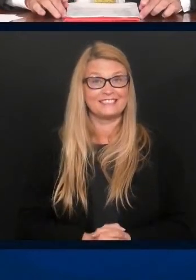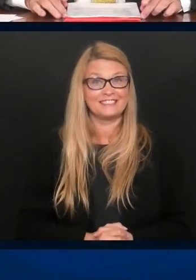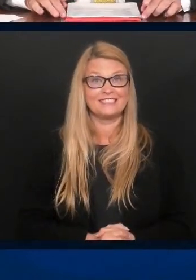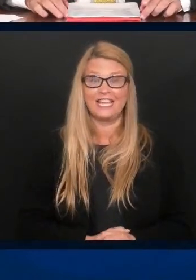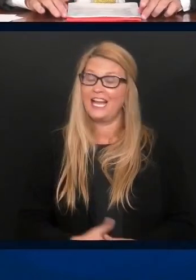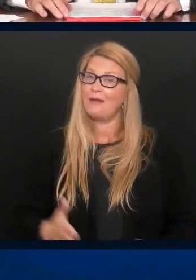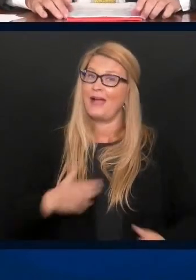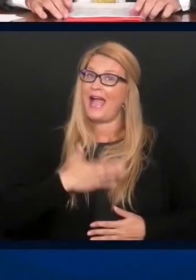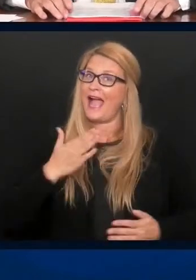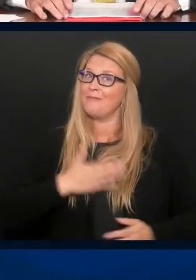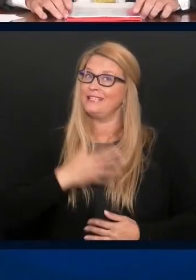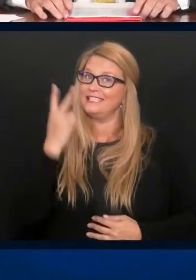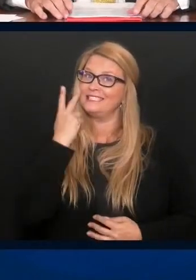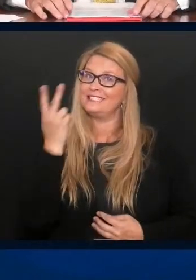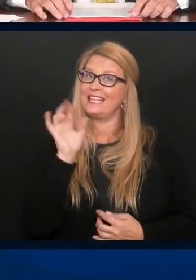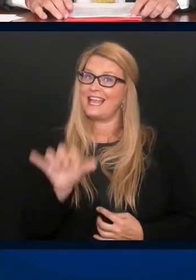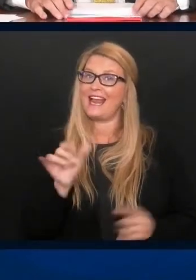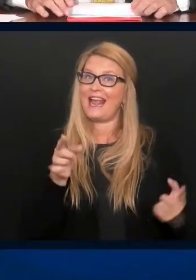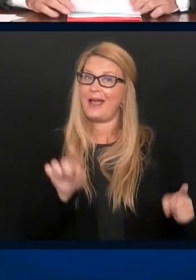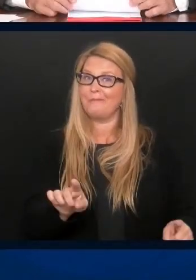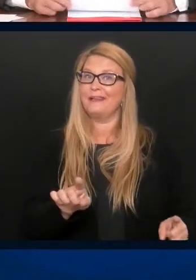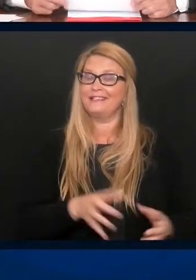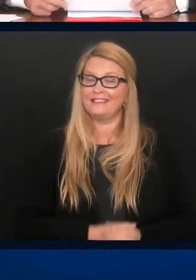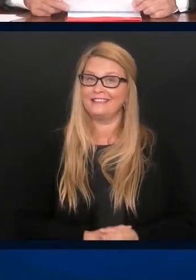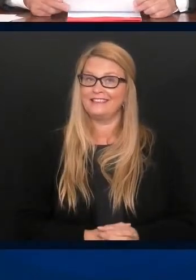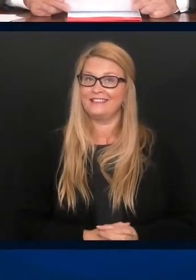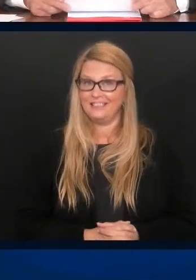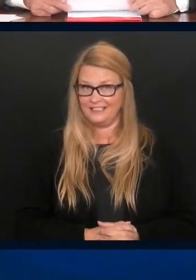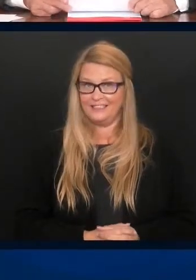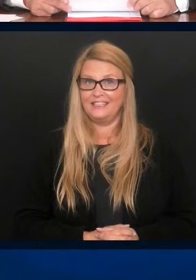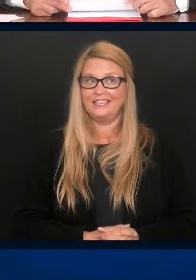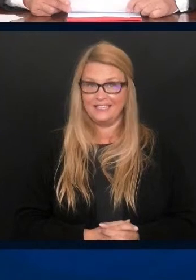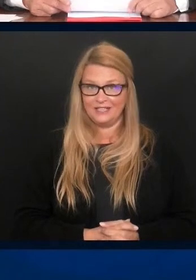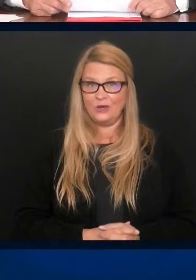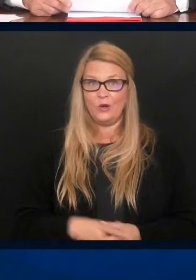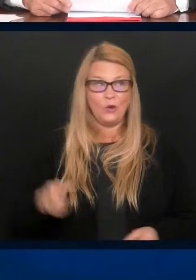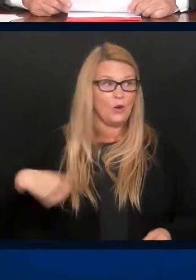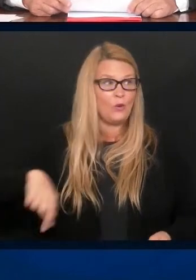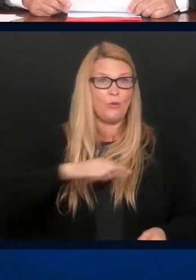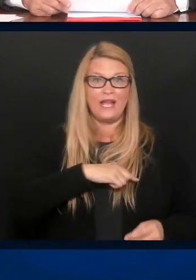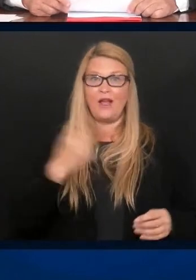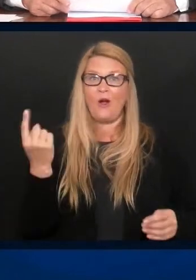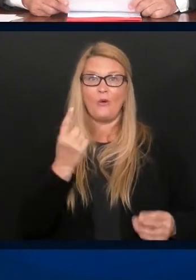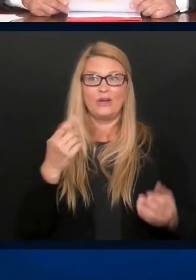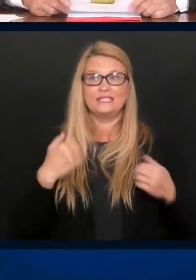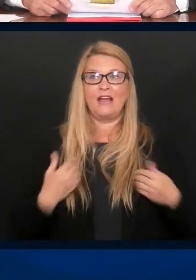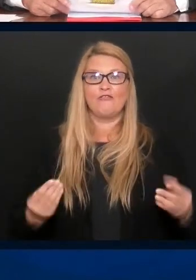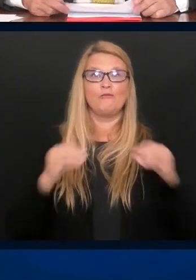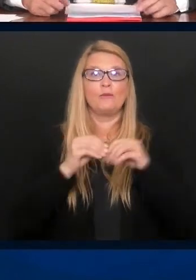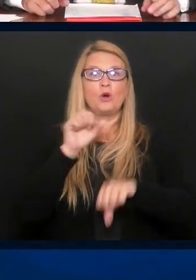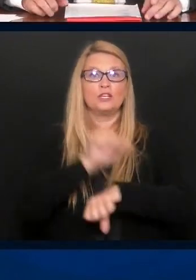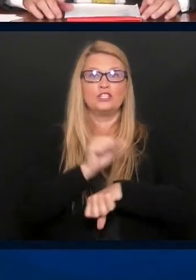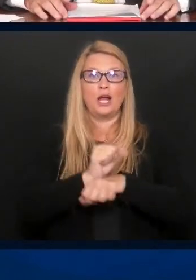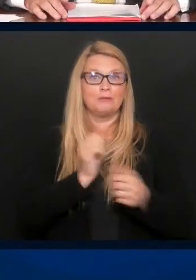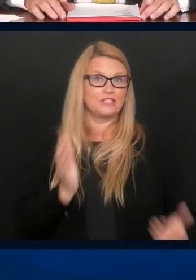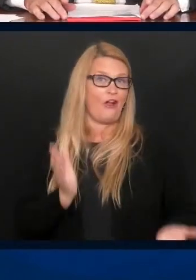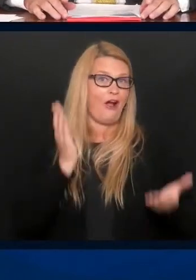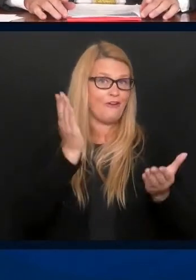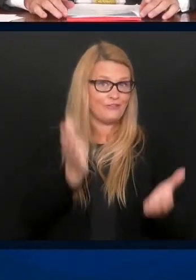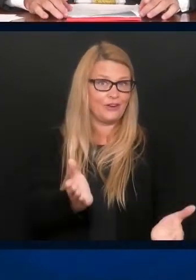I am happy to see it because every time we have more and more jobs to offer. At the end of the day, if